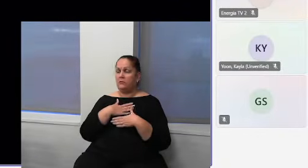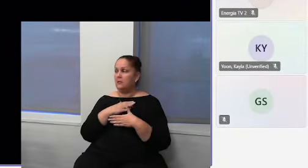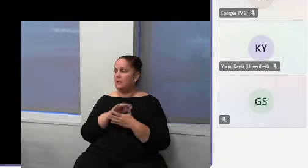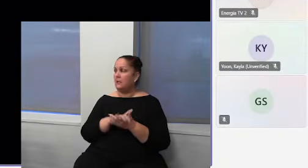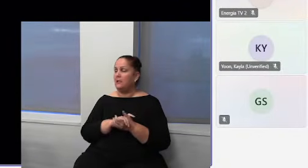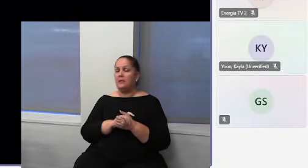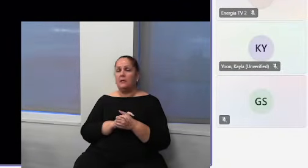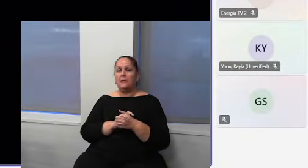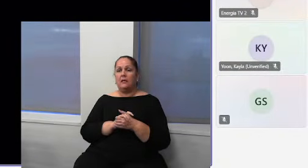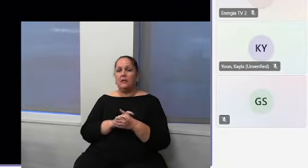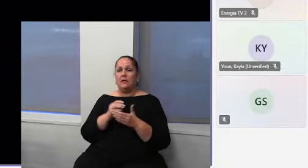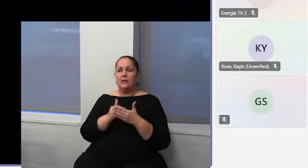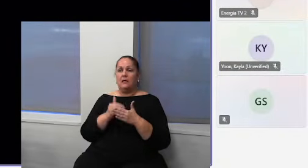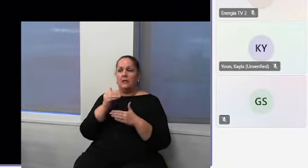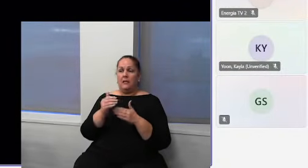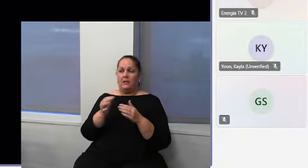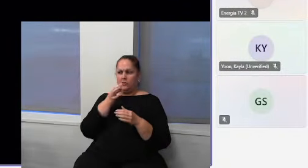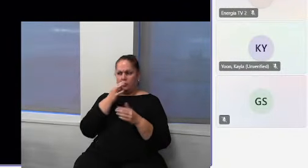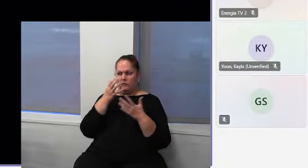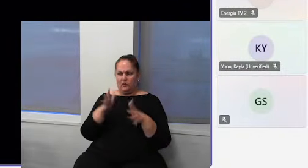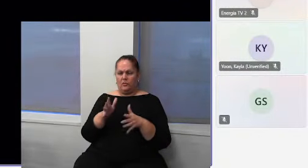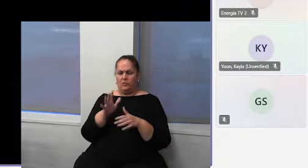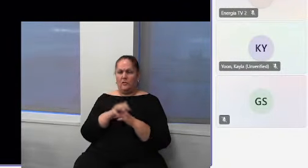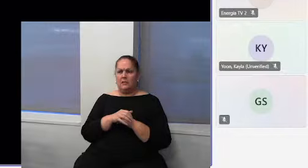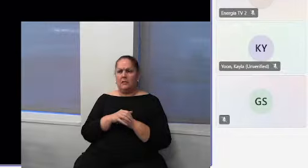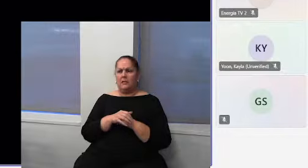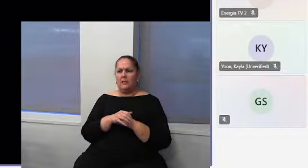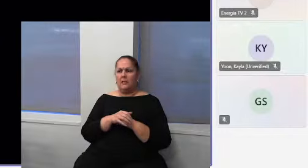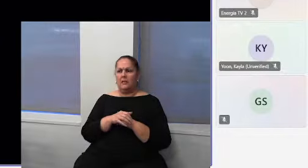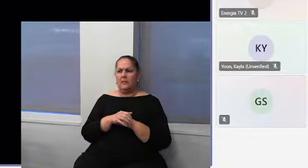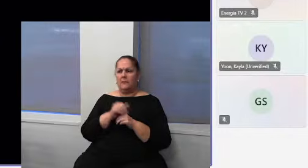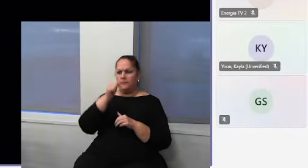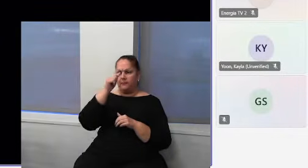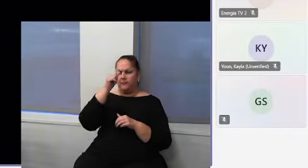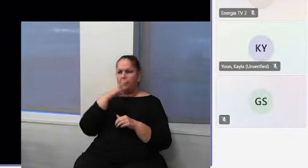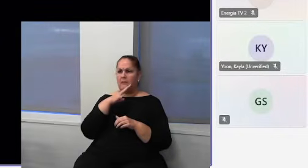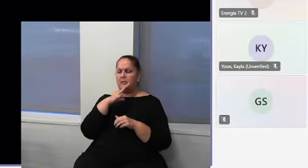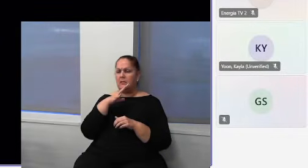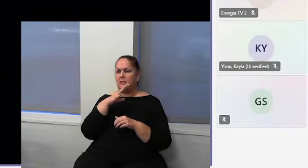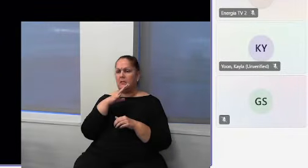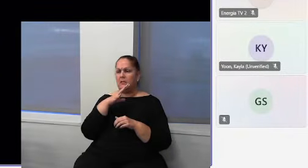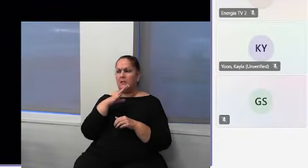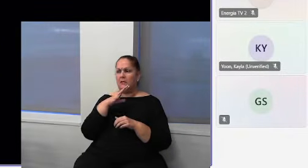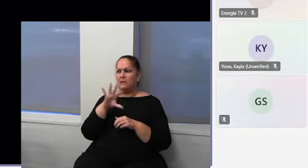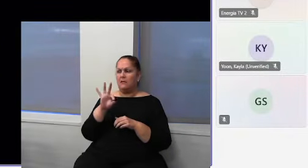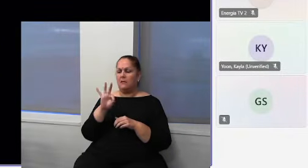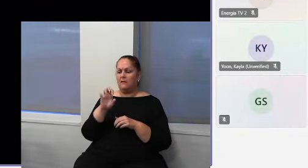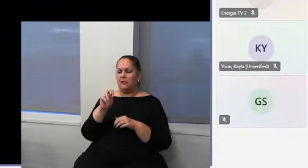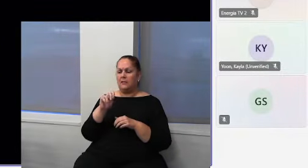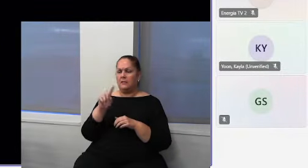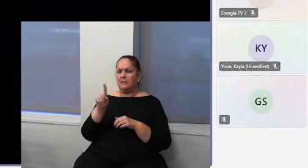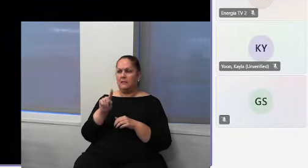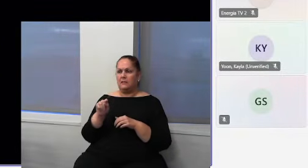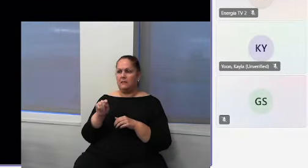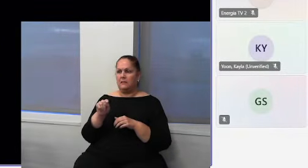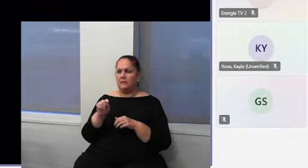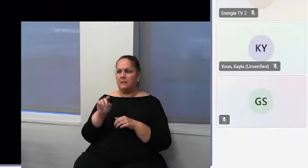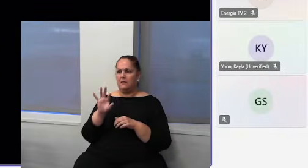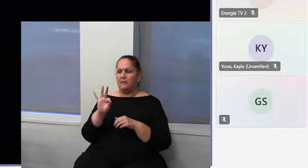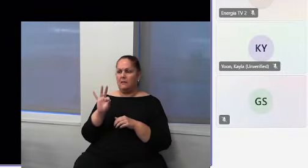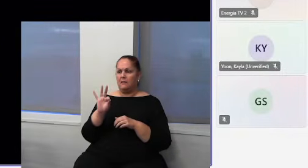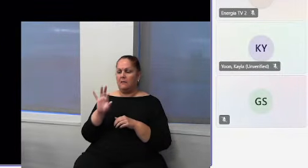very much, Commissioner. Next, I'm almost done. Mr.